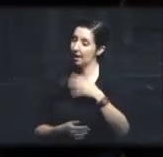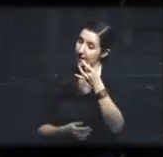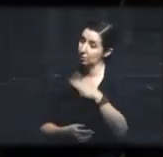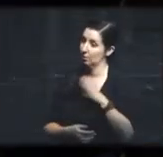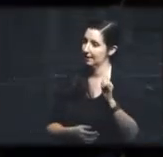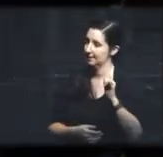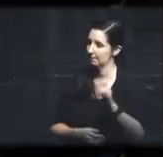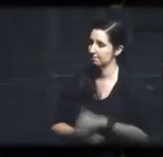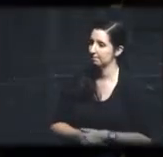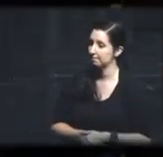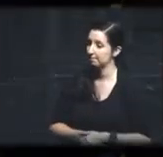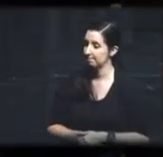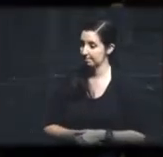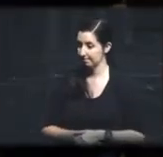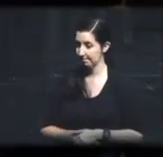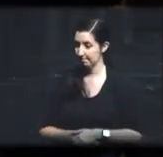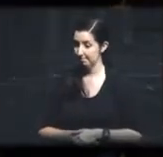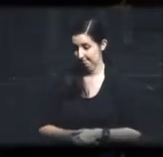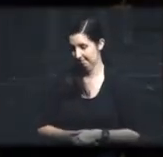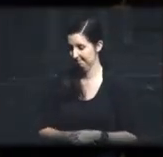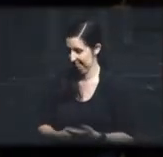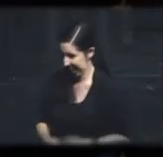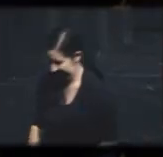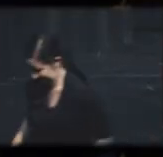Yes, question back here.